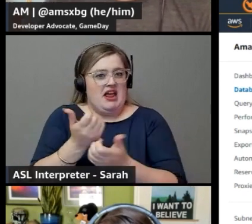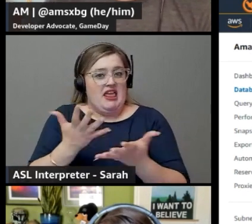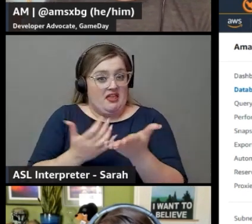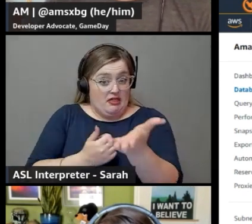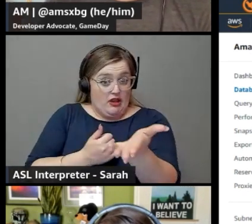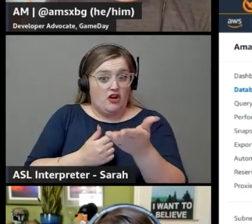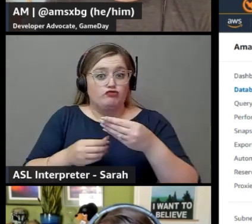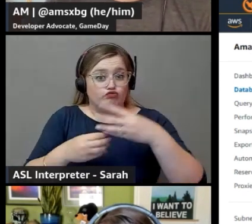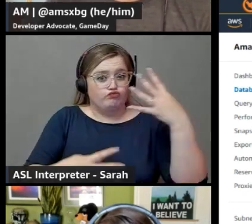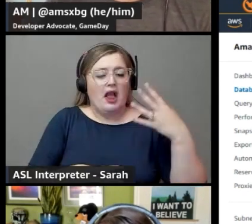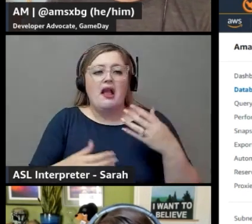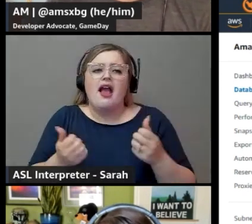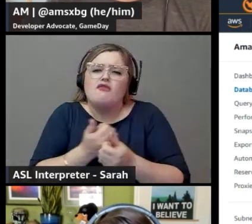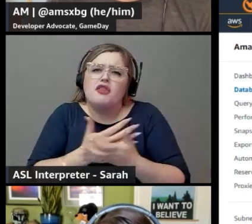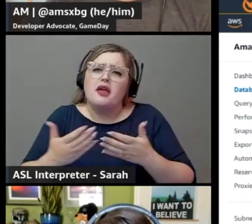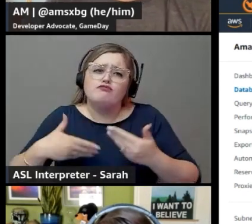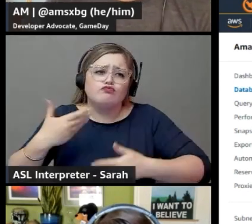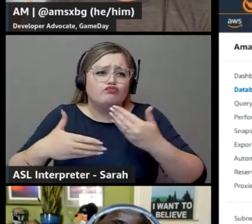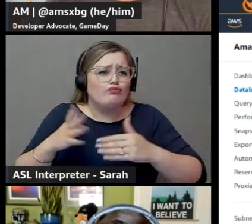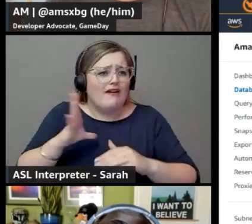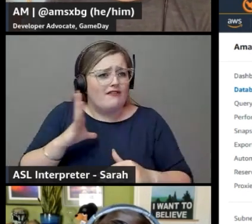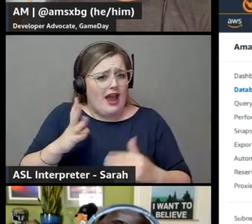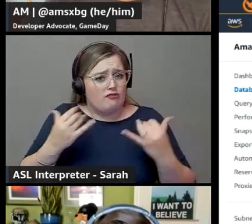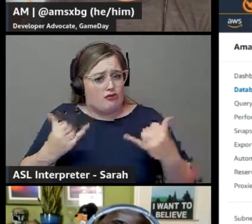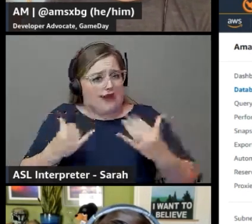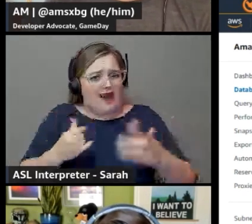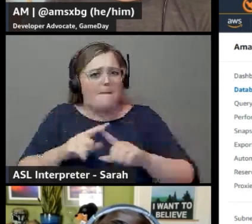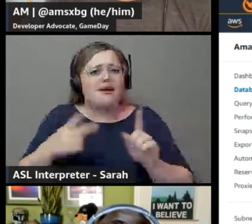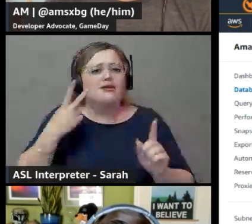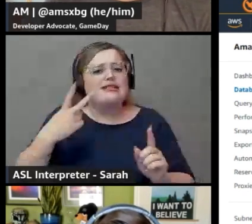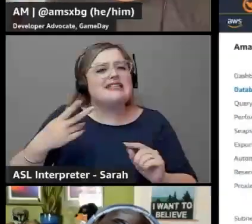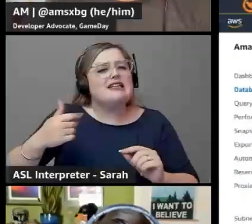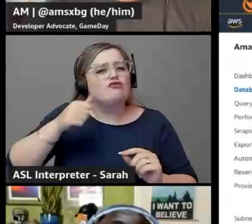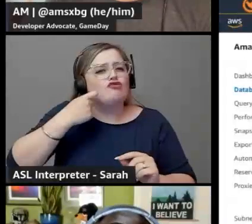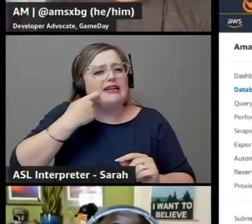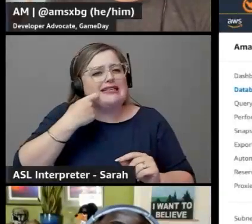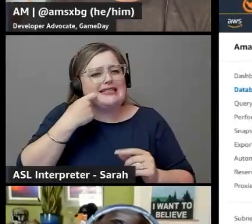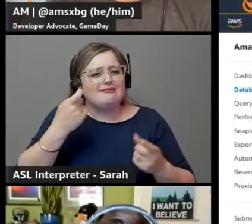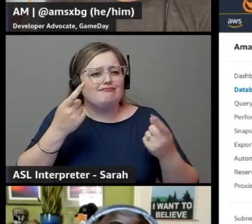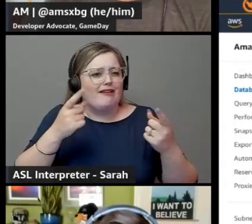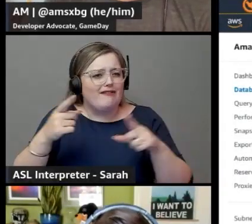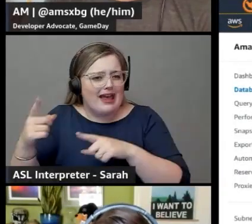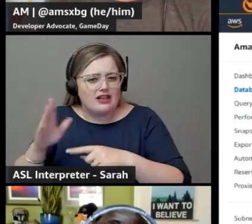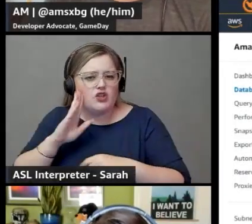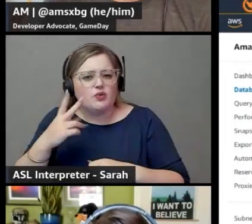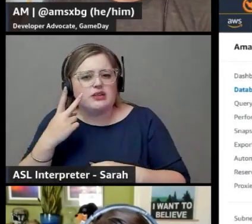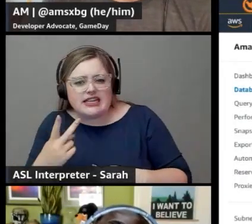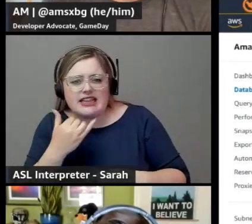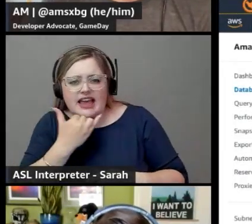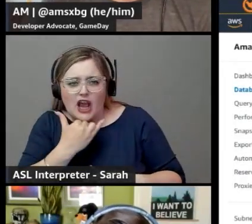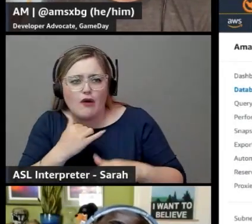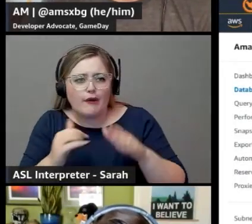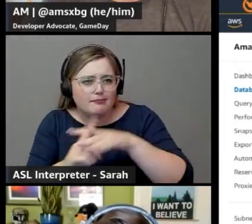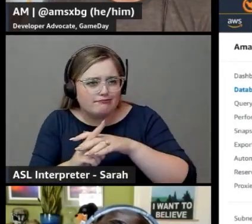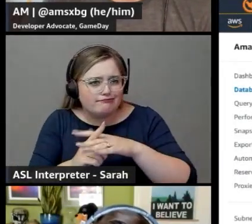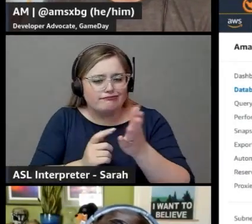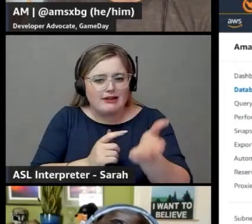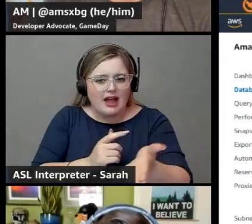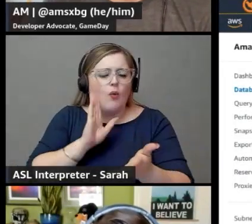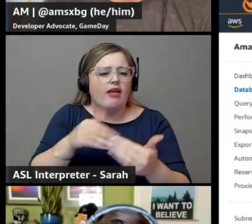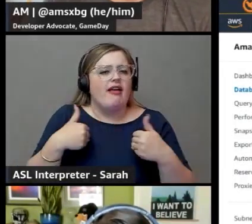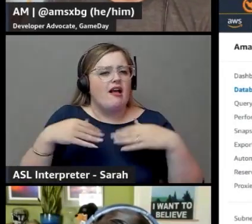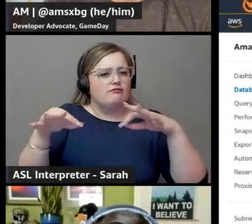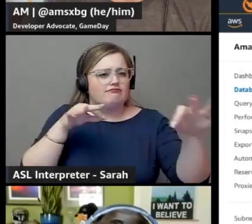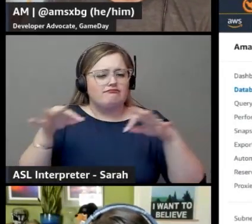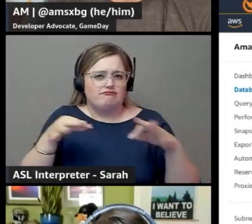any, everything's going fine on this one, but you see some recent events, you get it all here, and you'll see an error, and it'll have a very good description of what